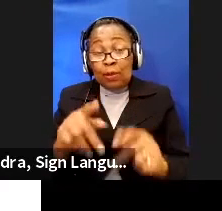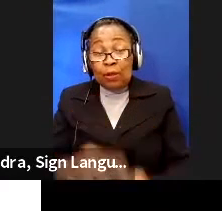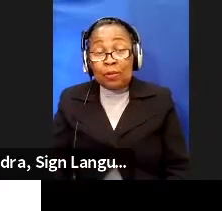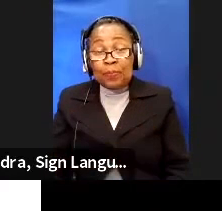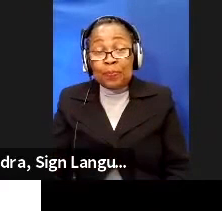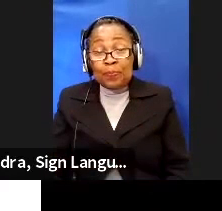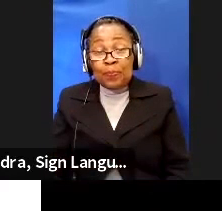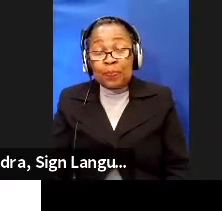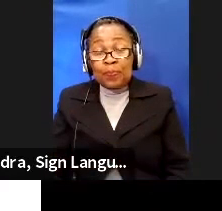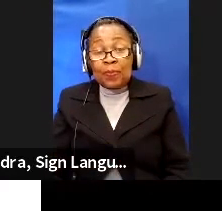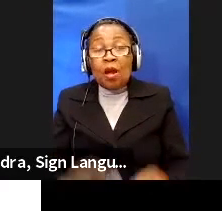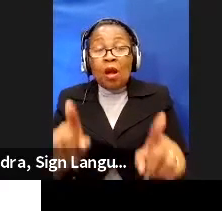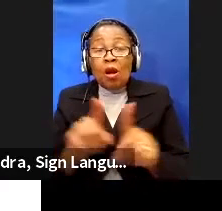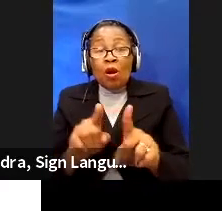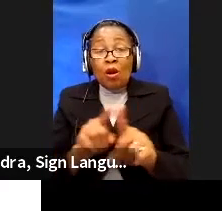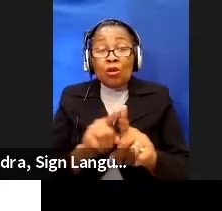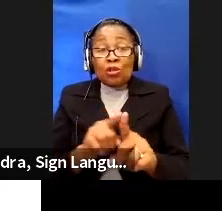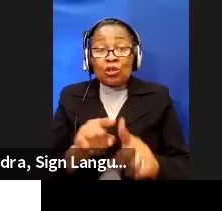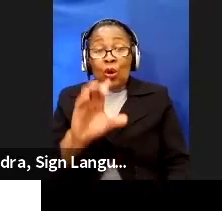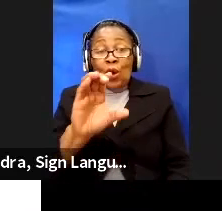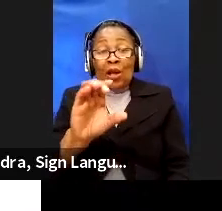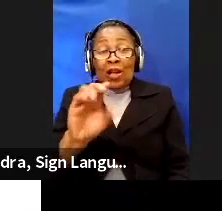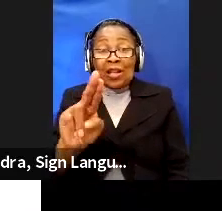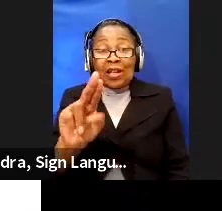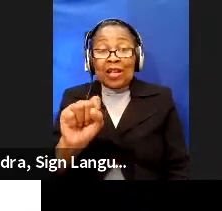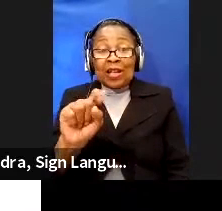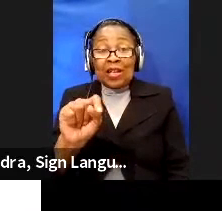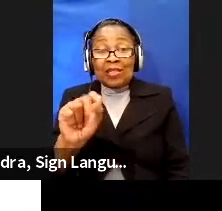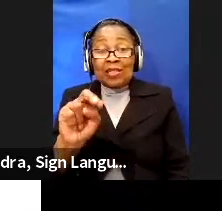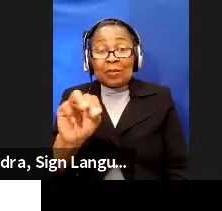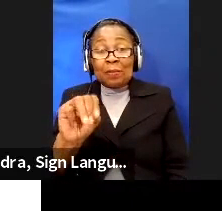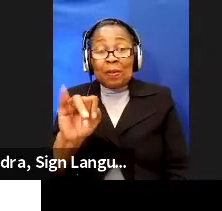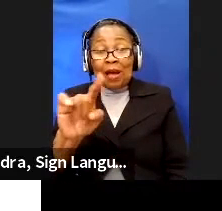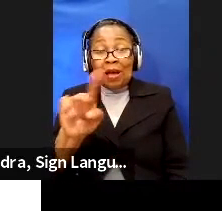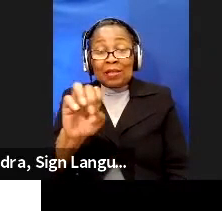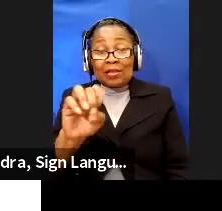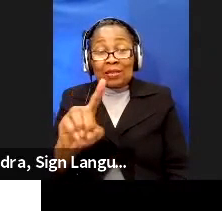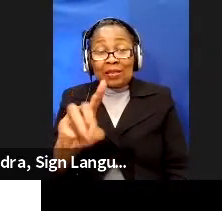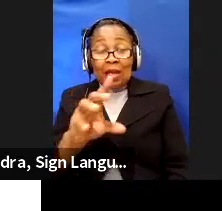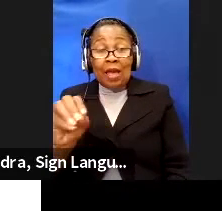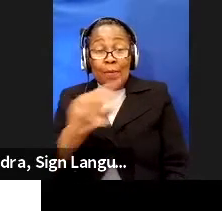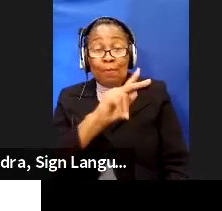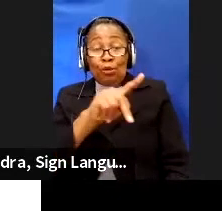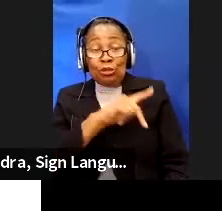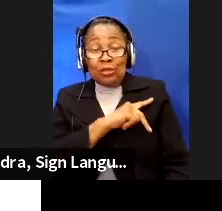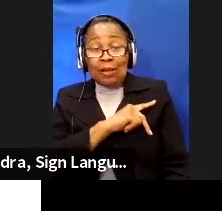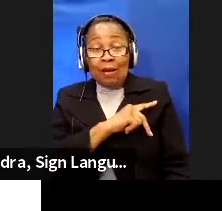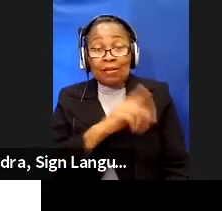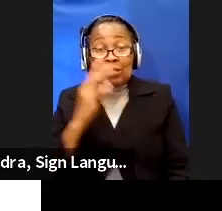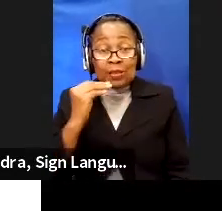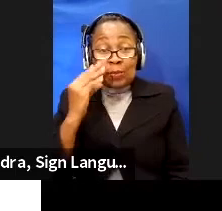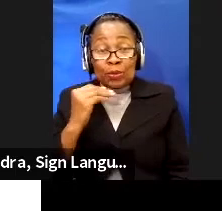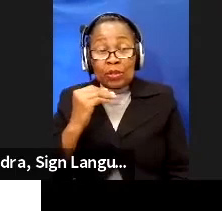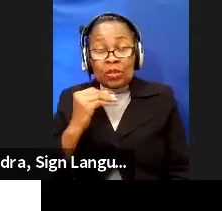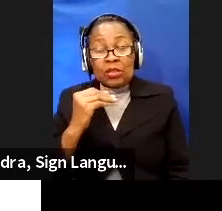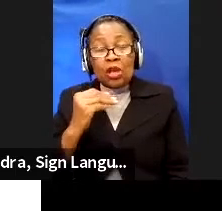want to look at customized and personalized experiences. You want to empower people to choose the experience